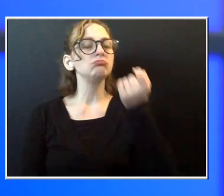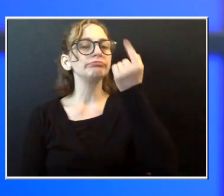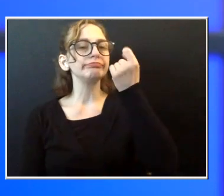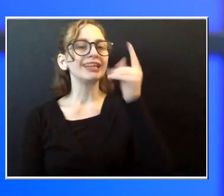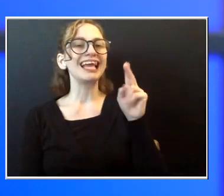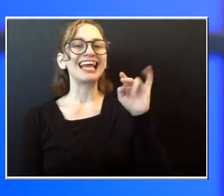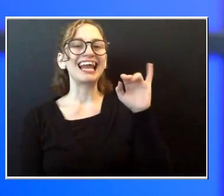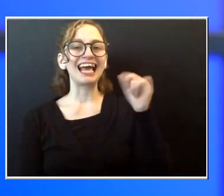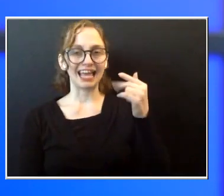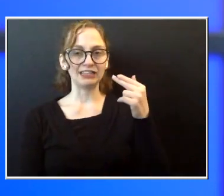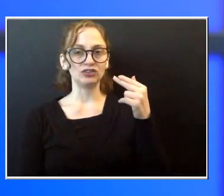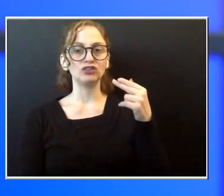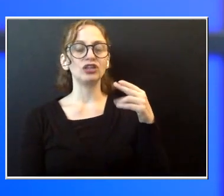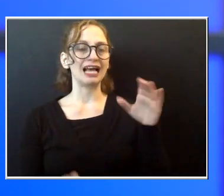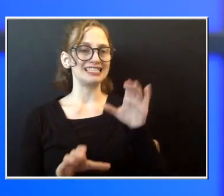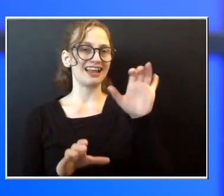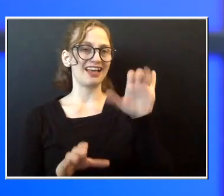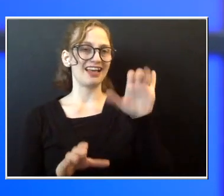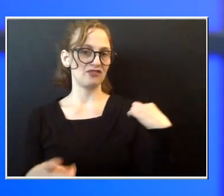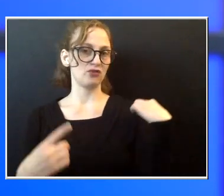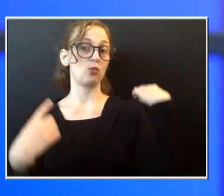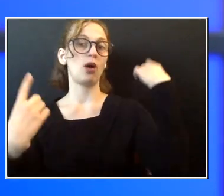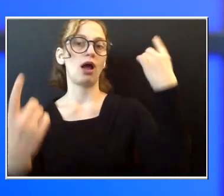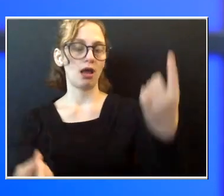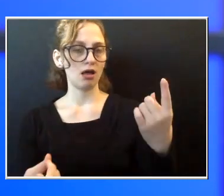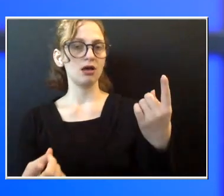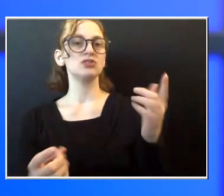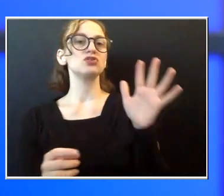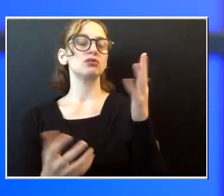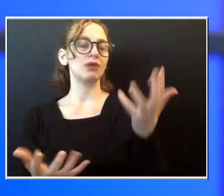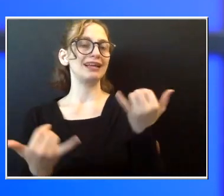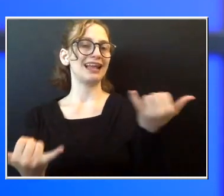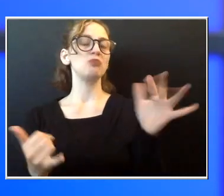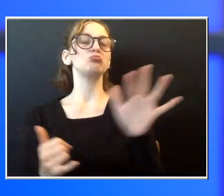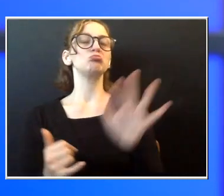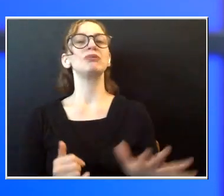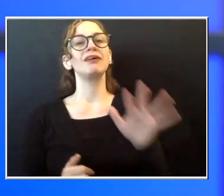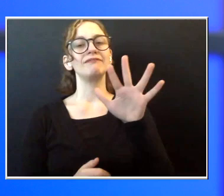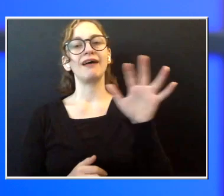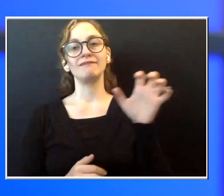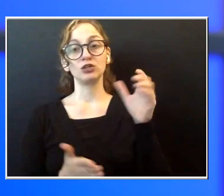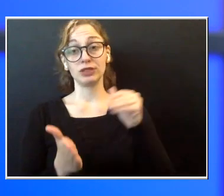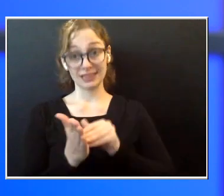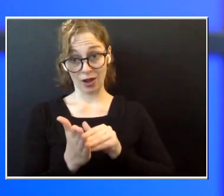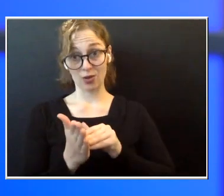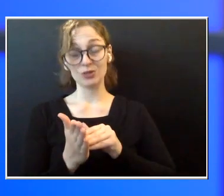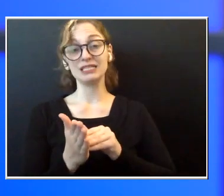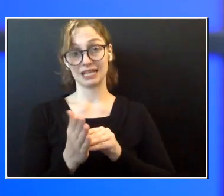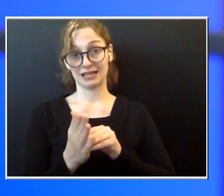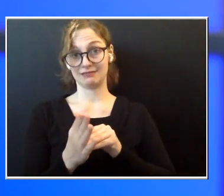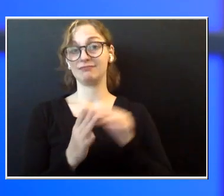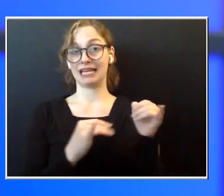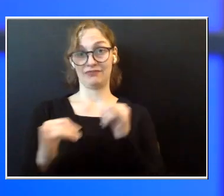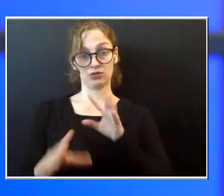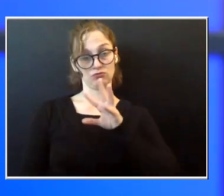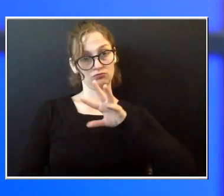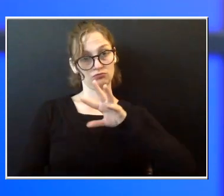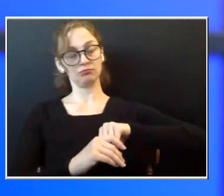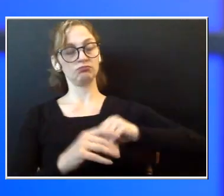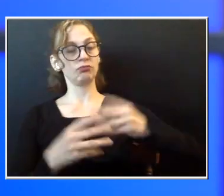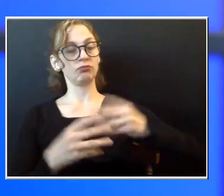500,000, more or less, patients within the study that have given biospecimens and being followed,